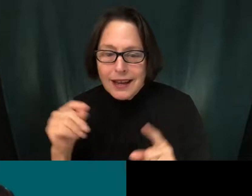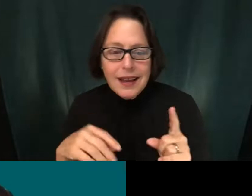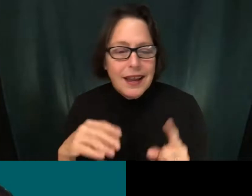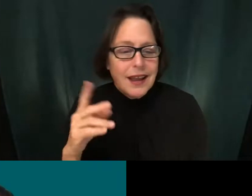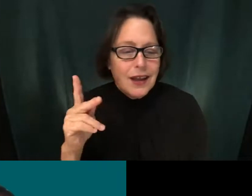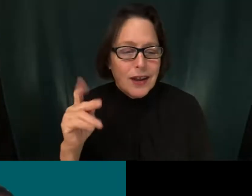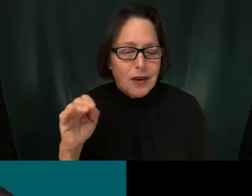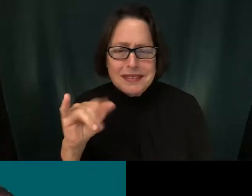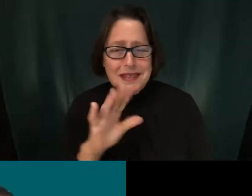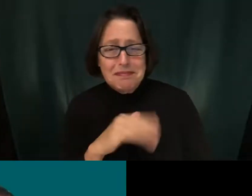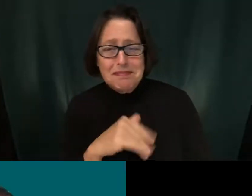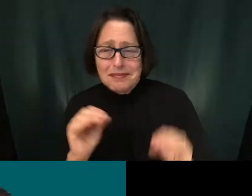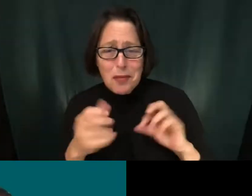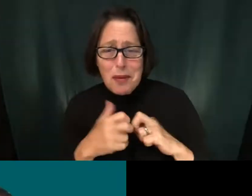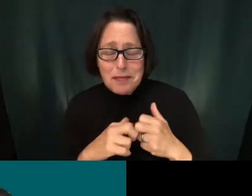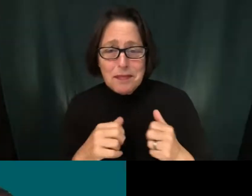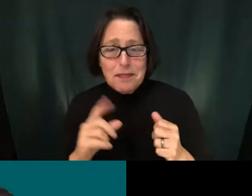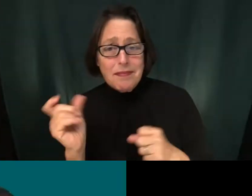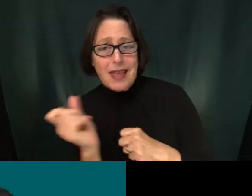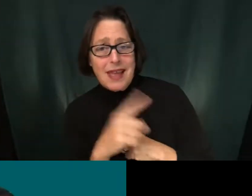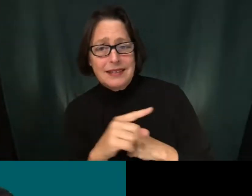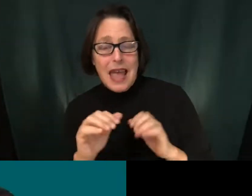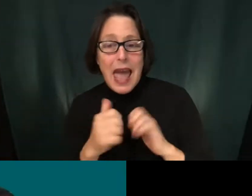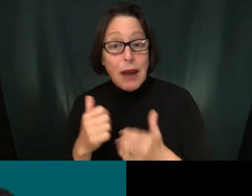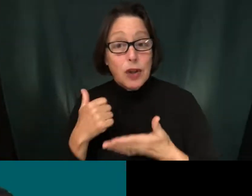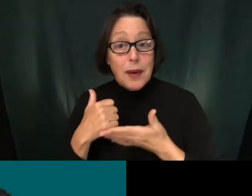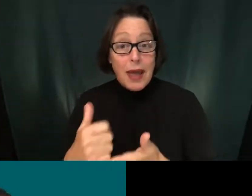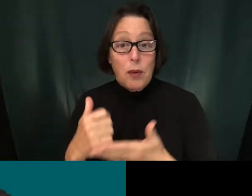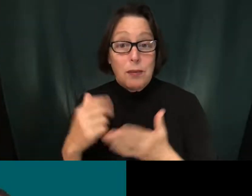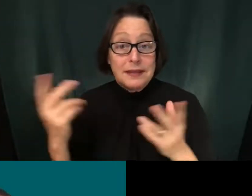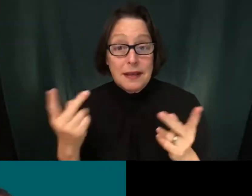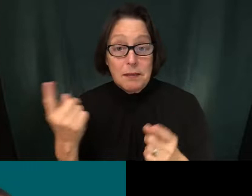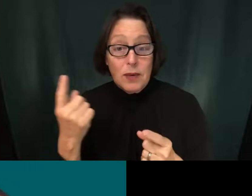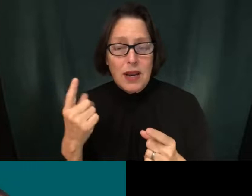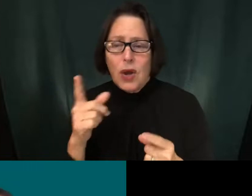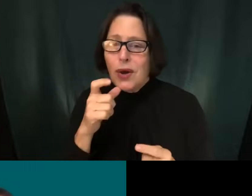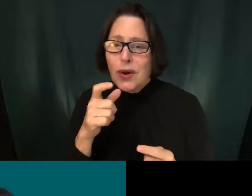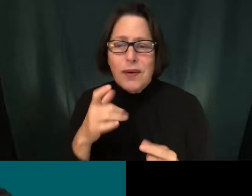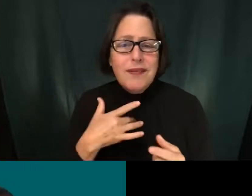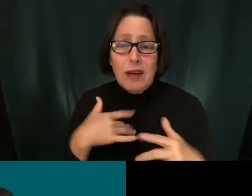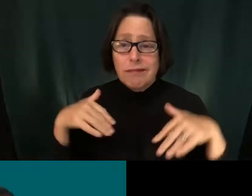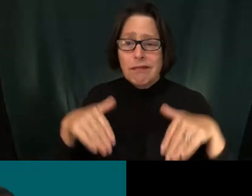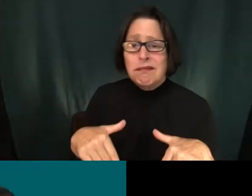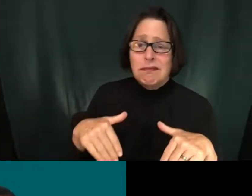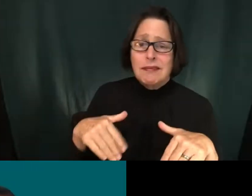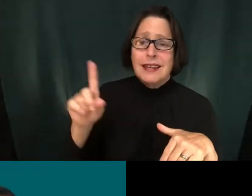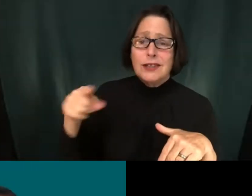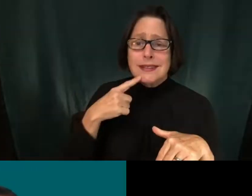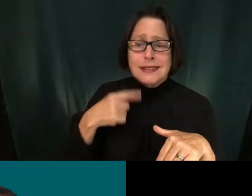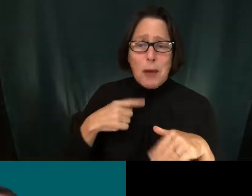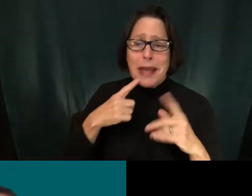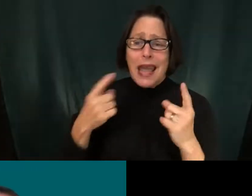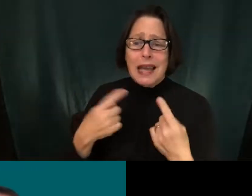worries. How would you help individuals who just want you to give them the answers to the problems instead